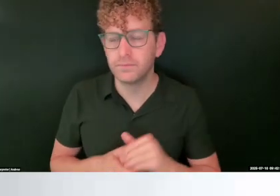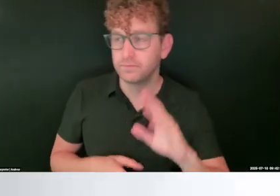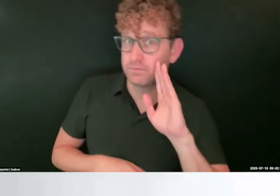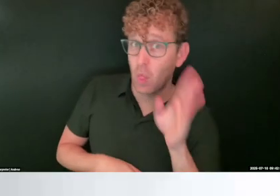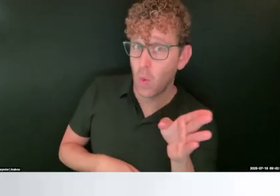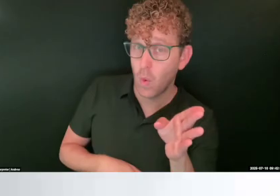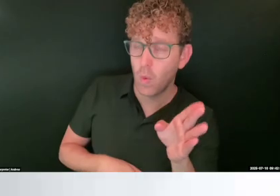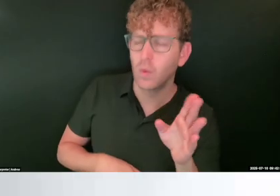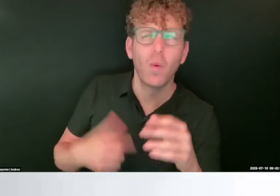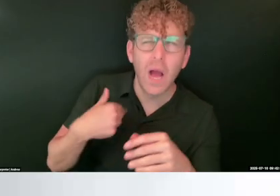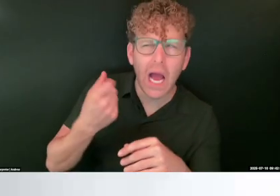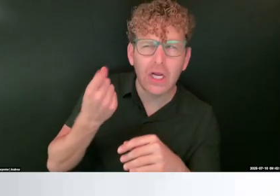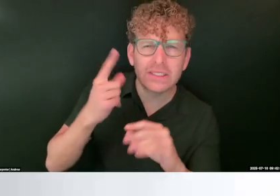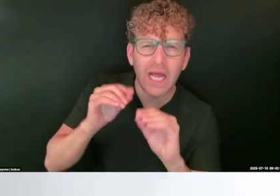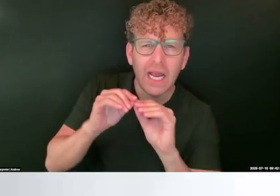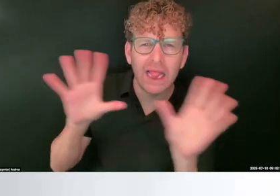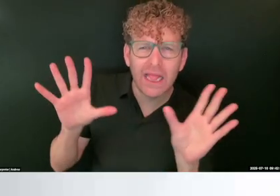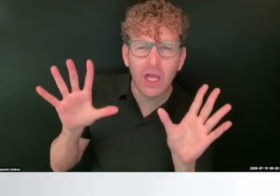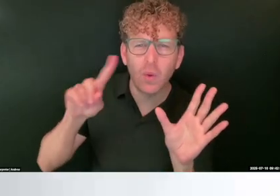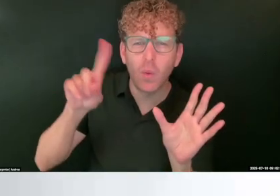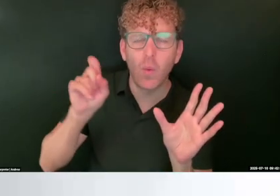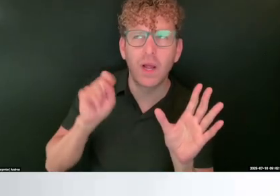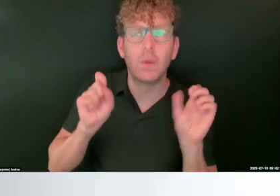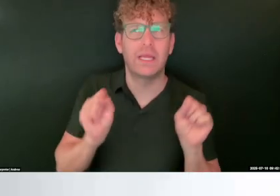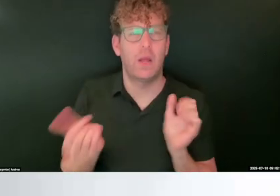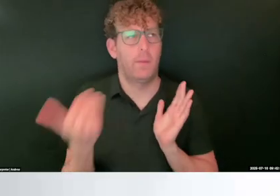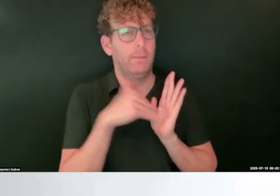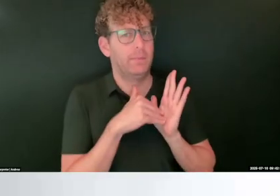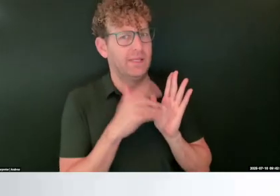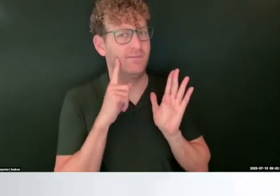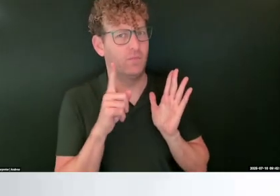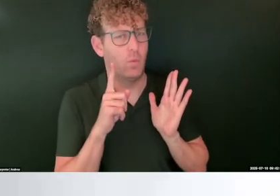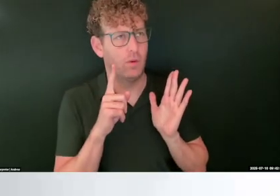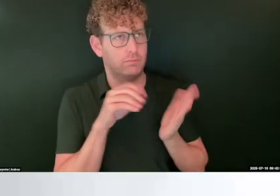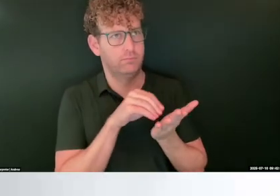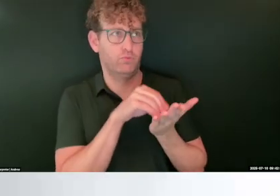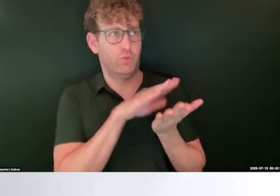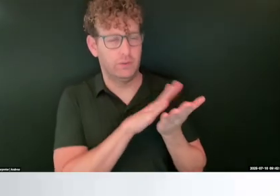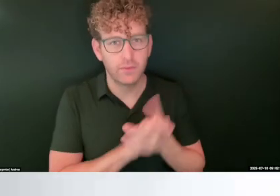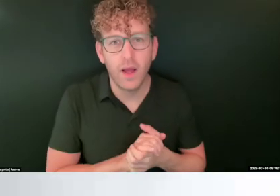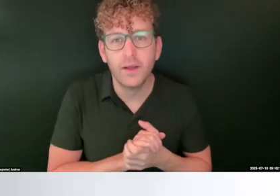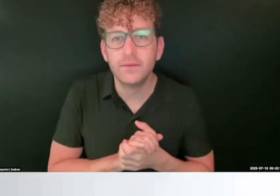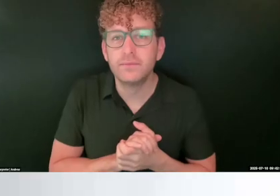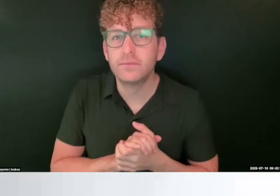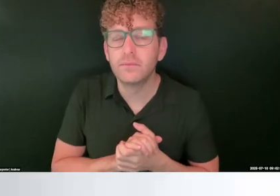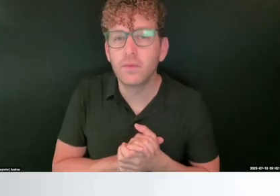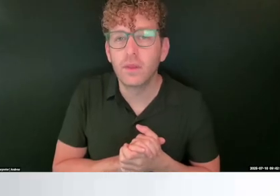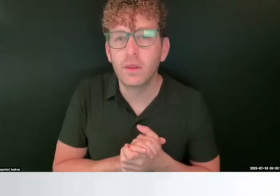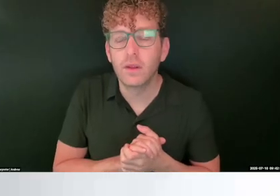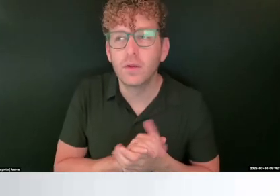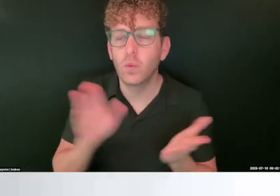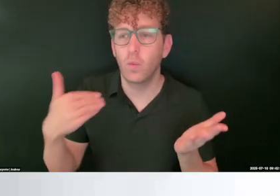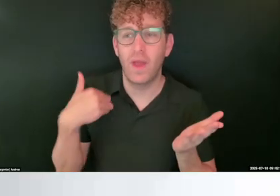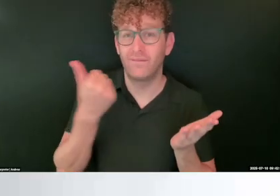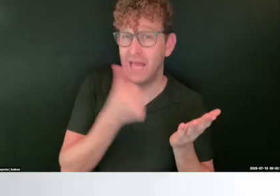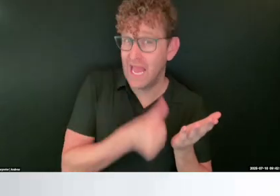Hello, just so that I understand the question, just so that way we can repeat it for the record. So your question is, do we have